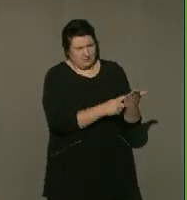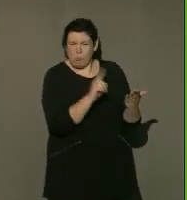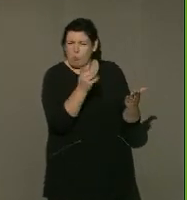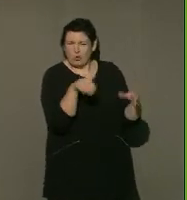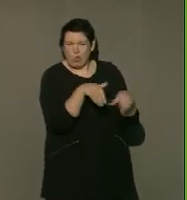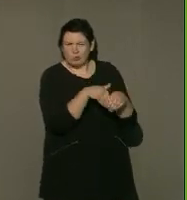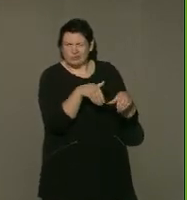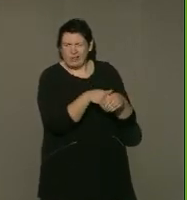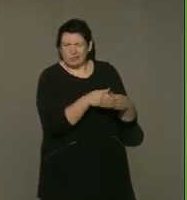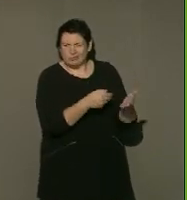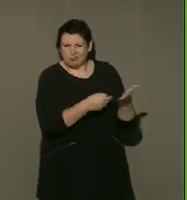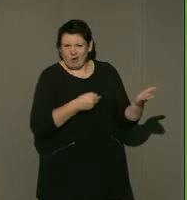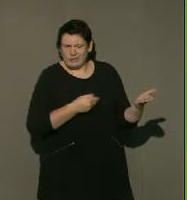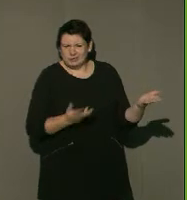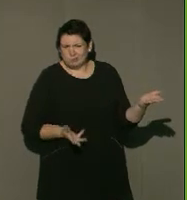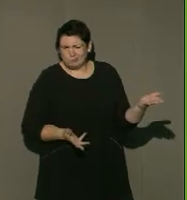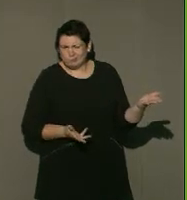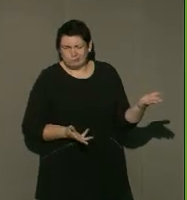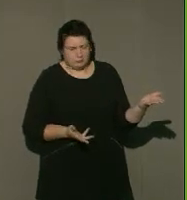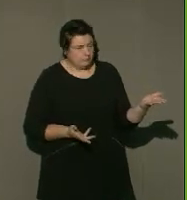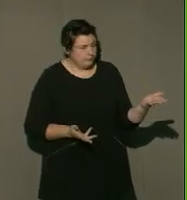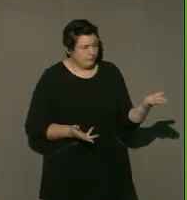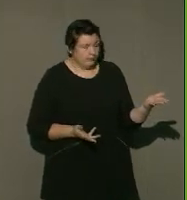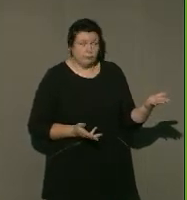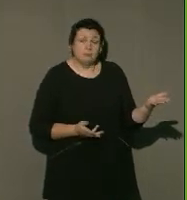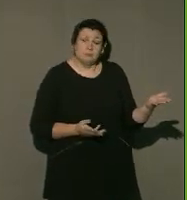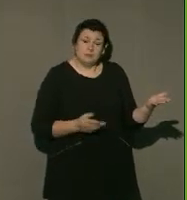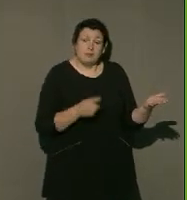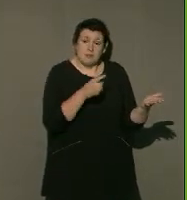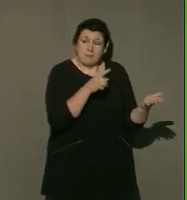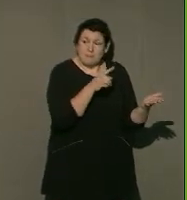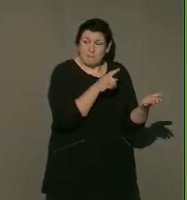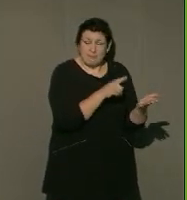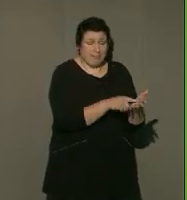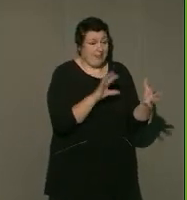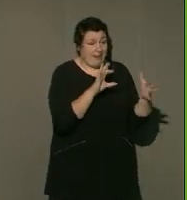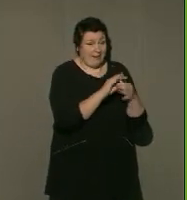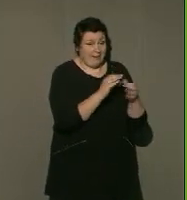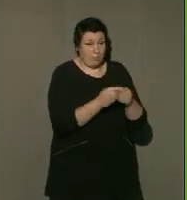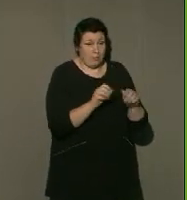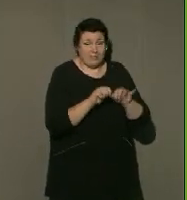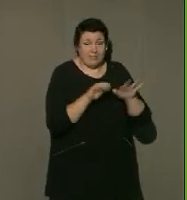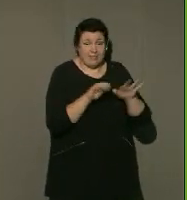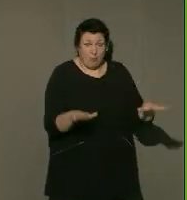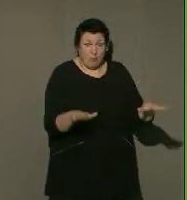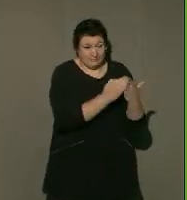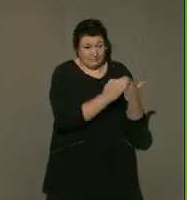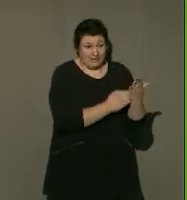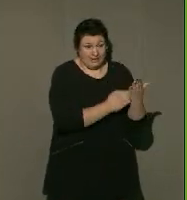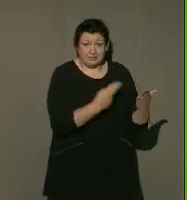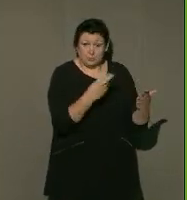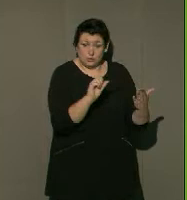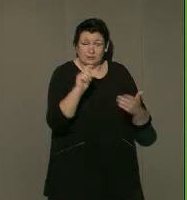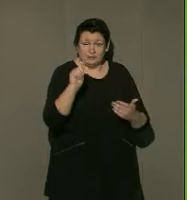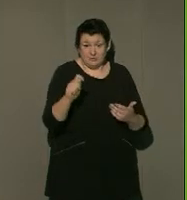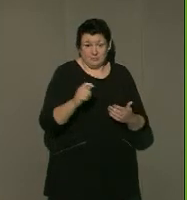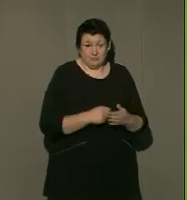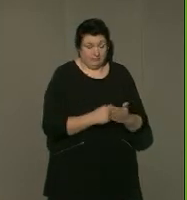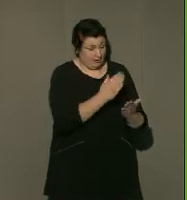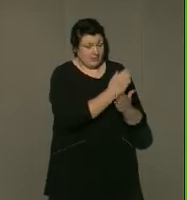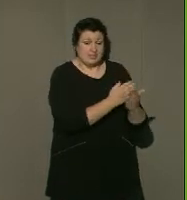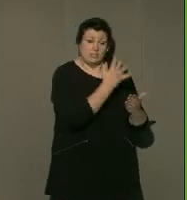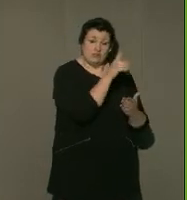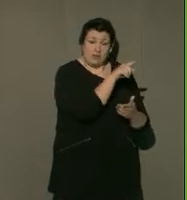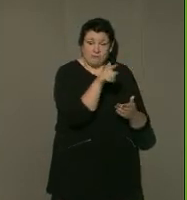rights being referred to was, and that concerned the Equality Act 2010. Sections 5 to 12 of